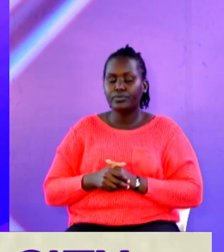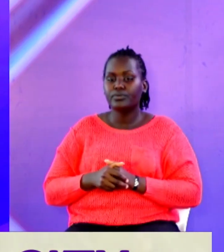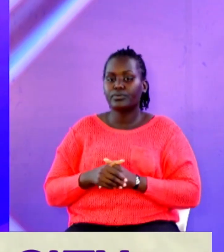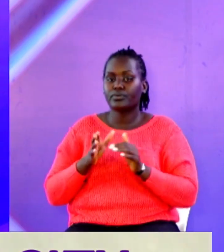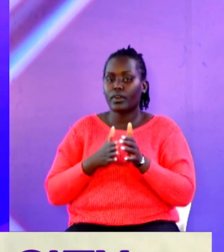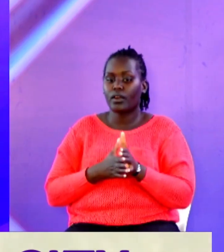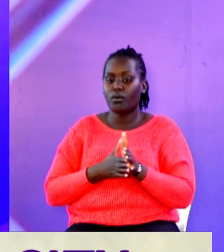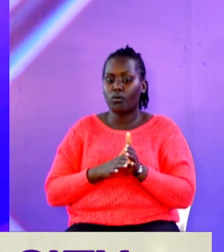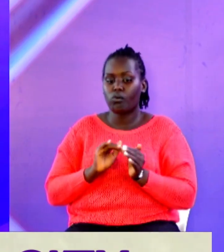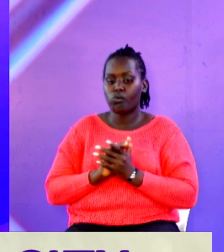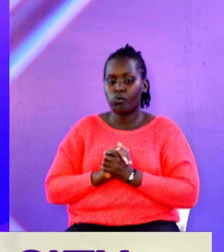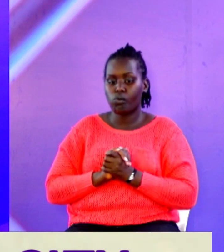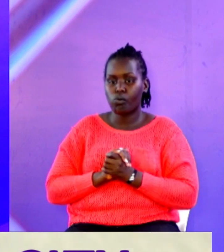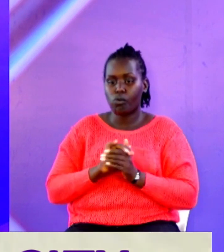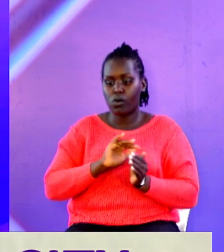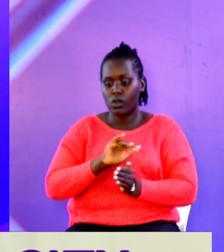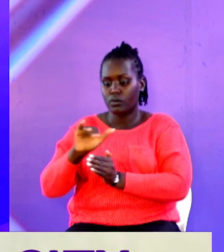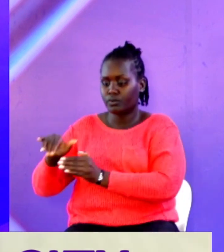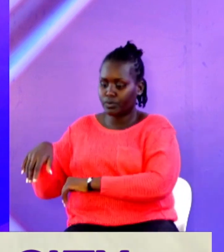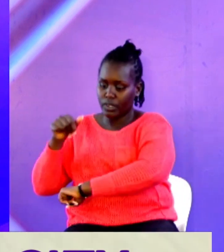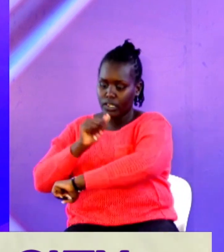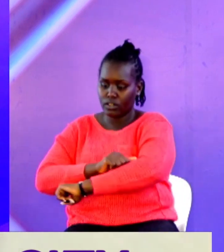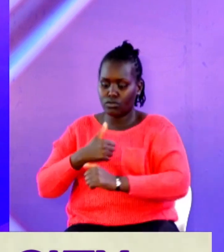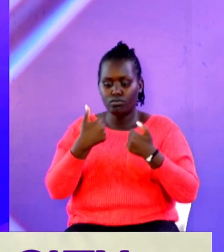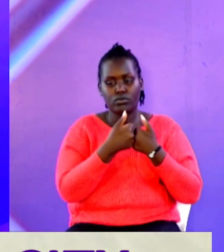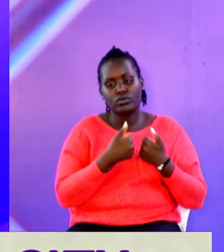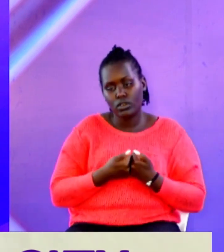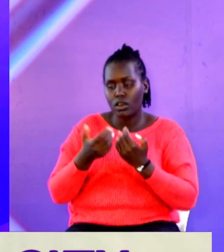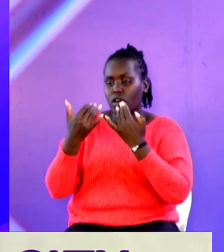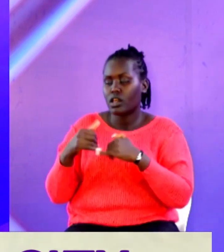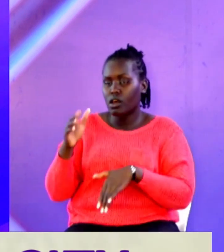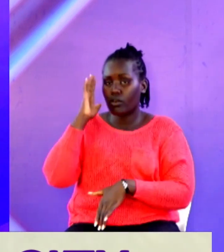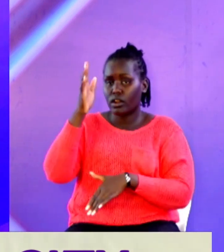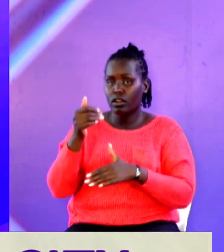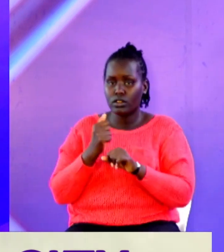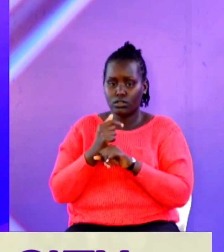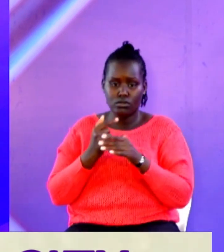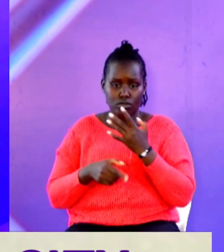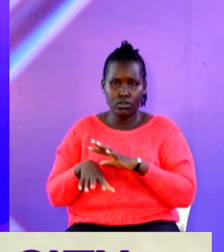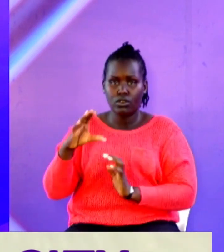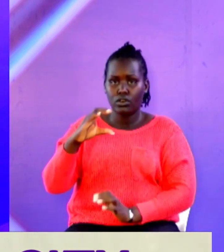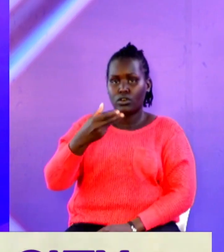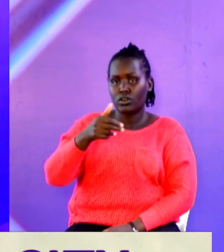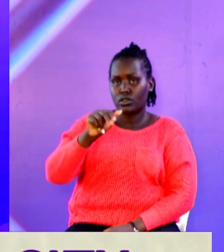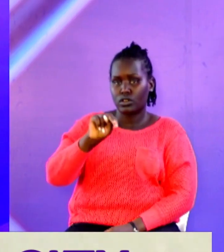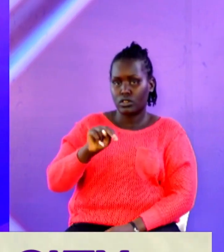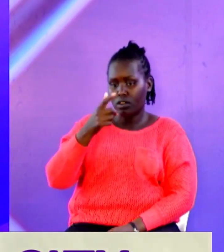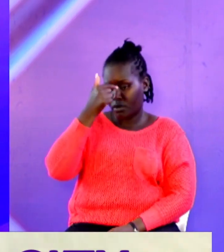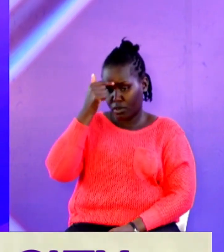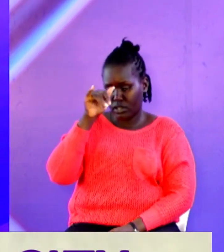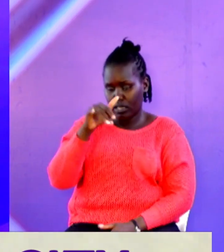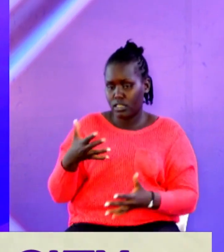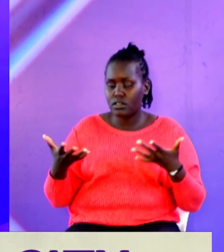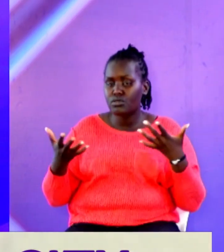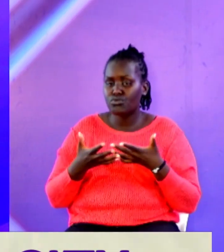leaving behind school games, I would like us directly go to Chan, because that is